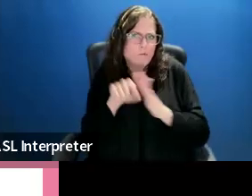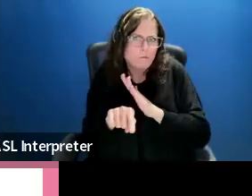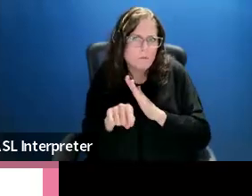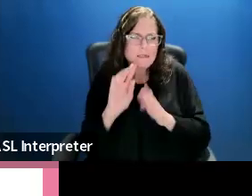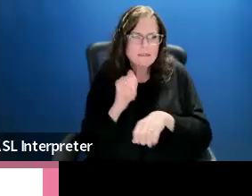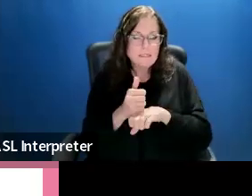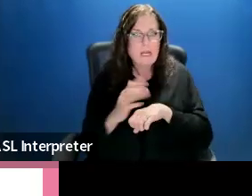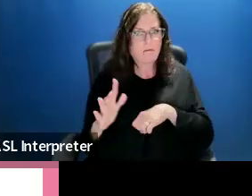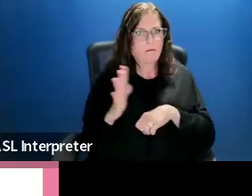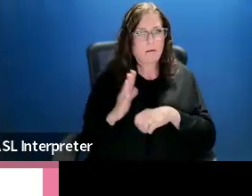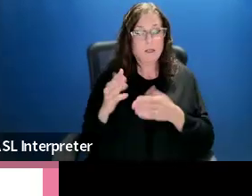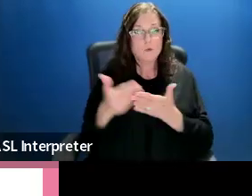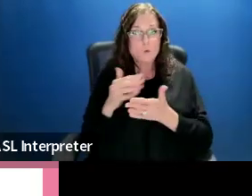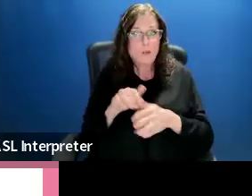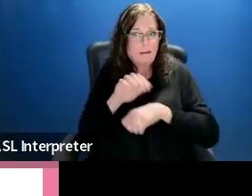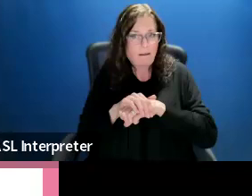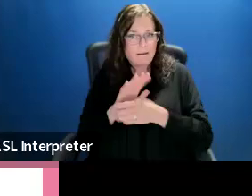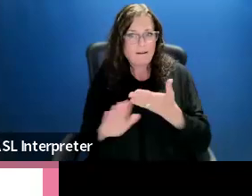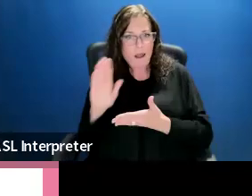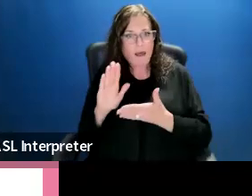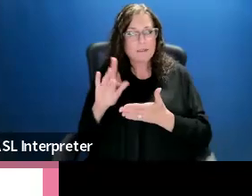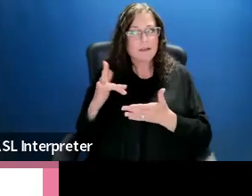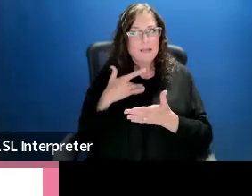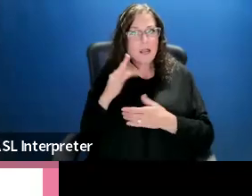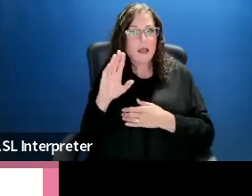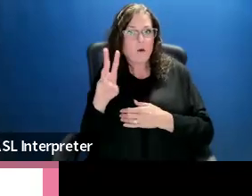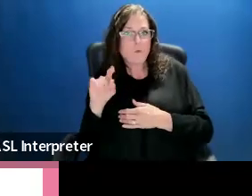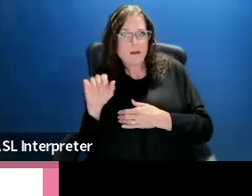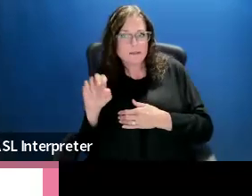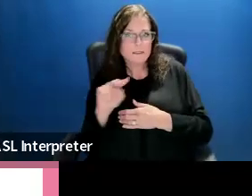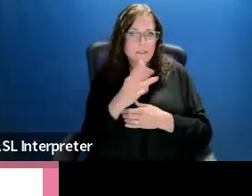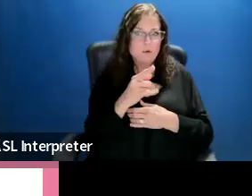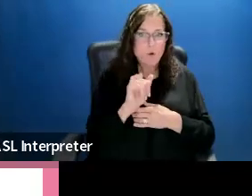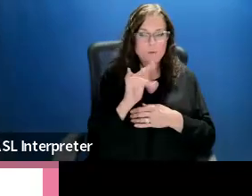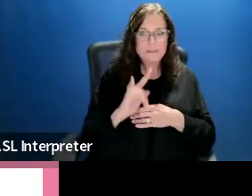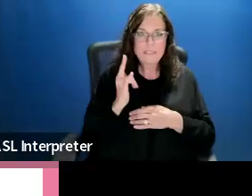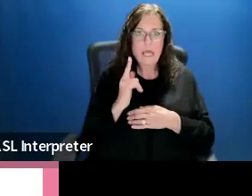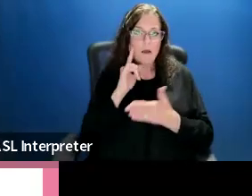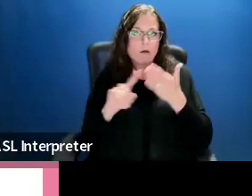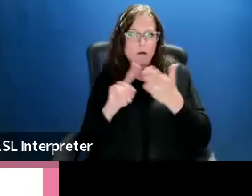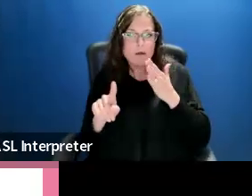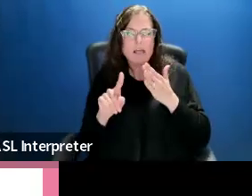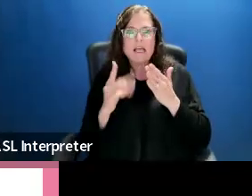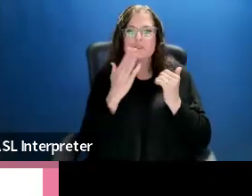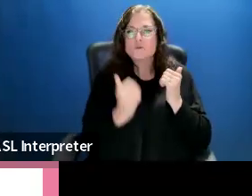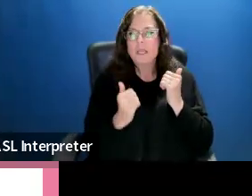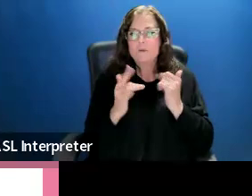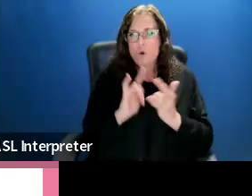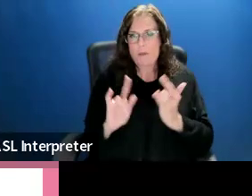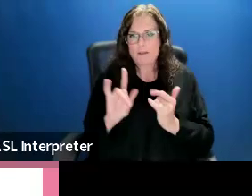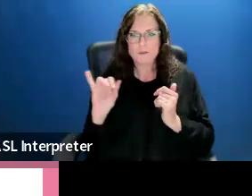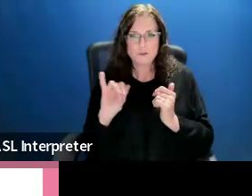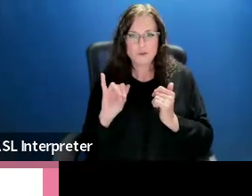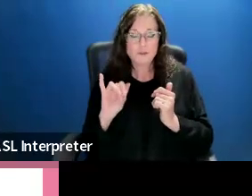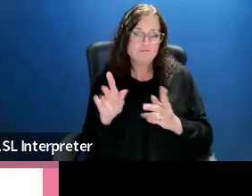an elite New England college, pairing a compelling Watson and Holmes style investigative duo with a sweet, slow burn romance. Perfect